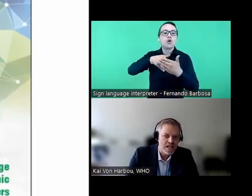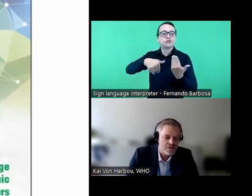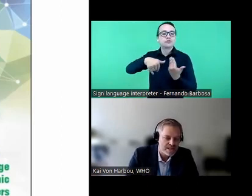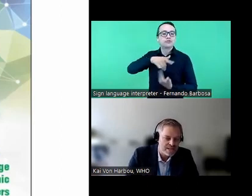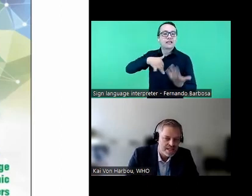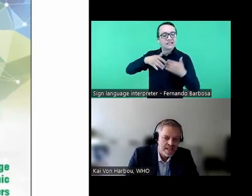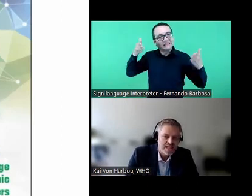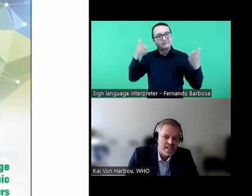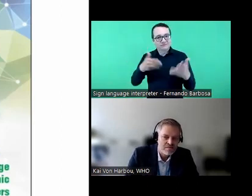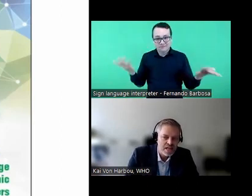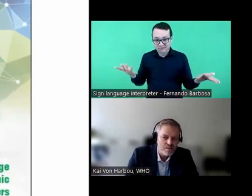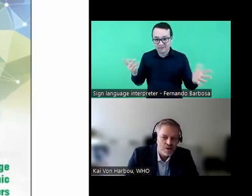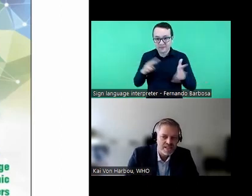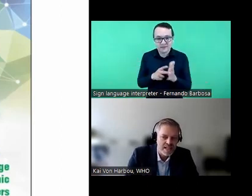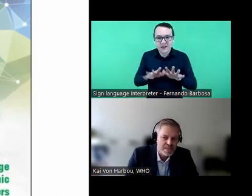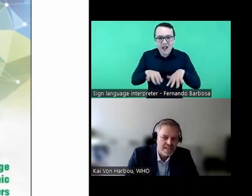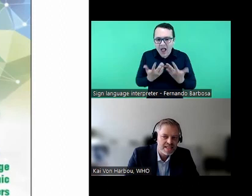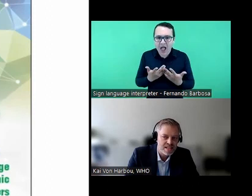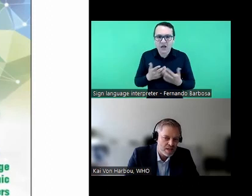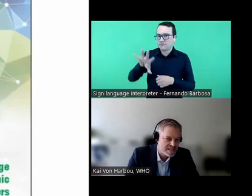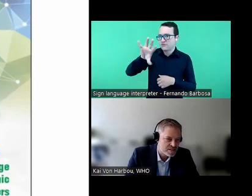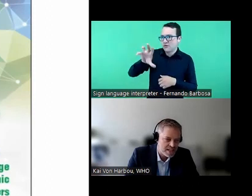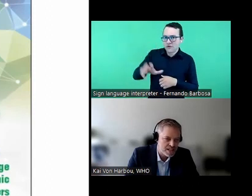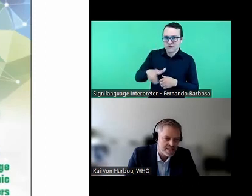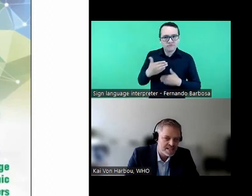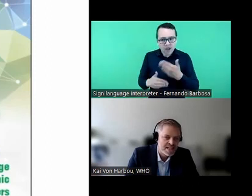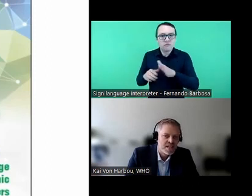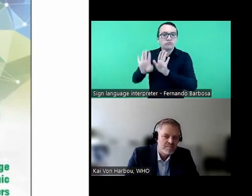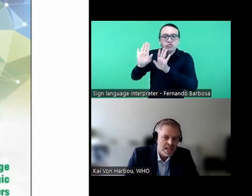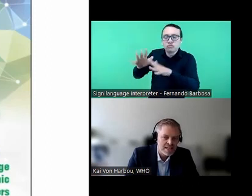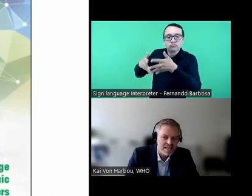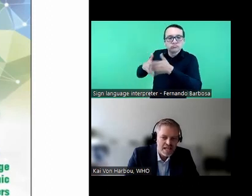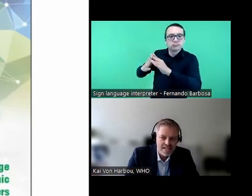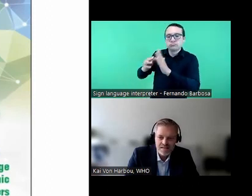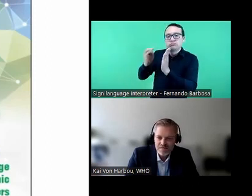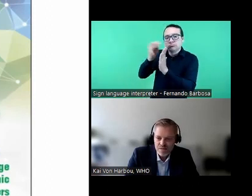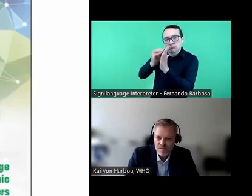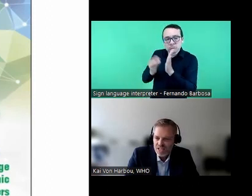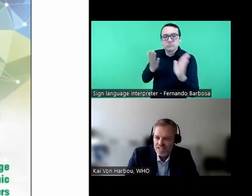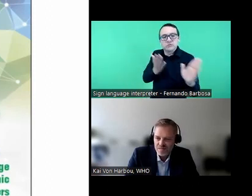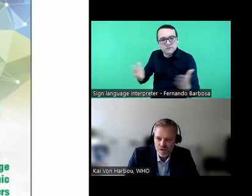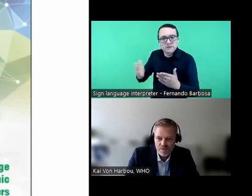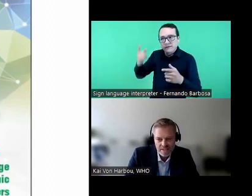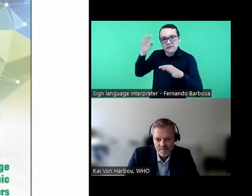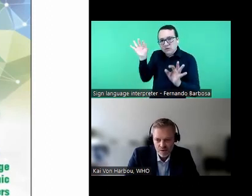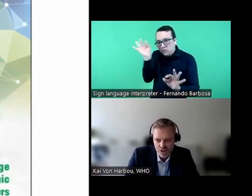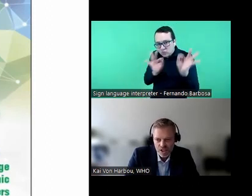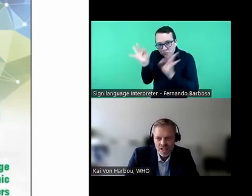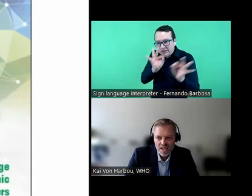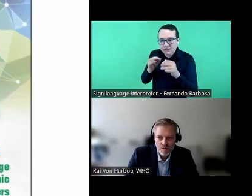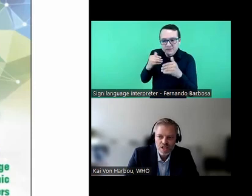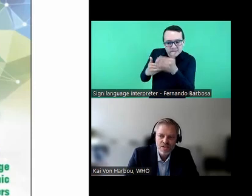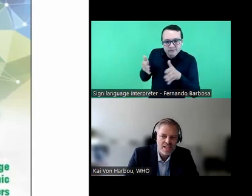how countries can develop or adapt integrated strategies, plans, and mechanisms for emergencies following this